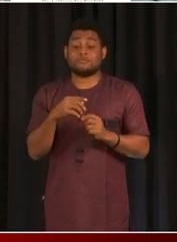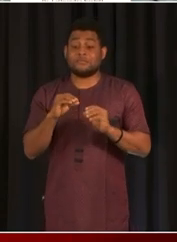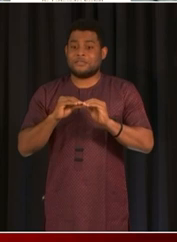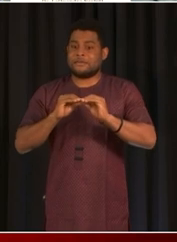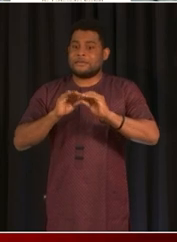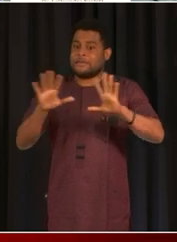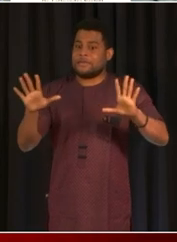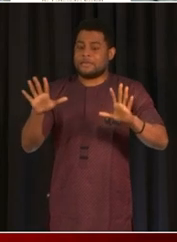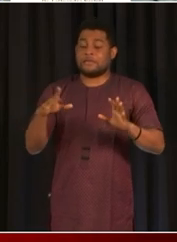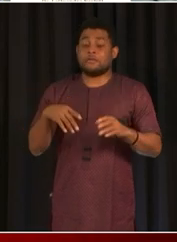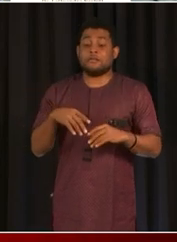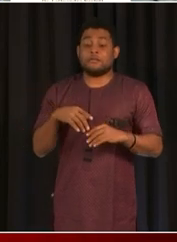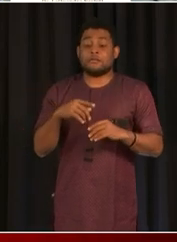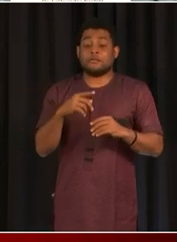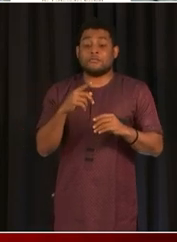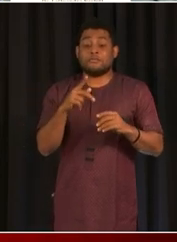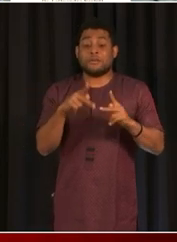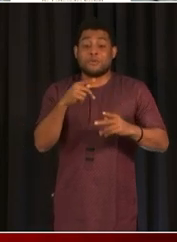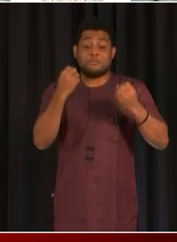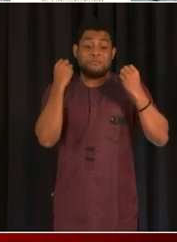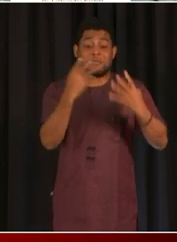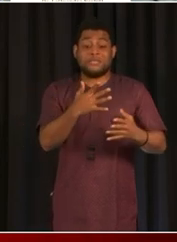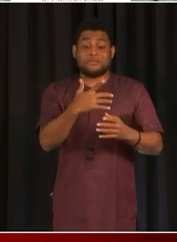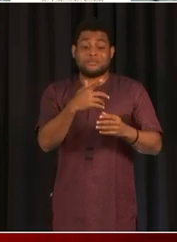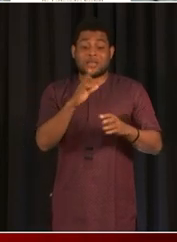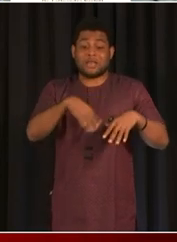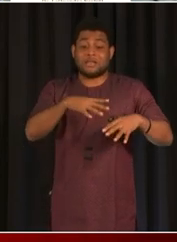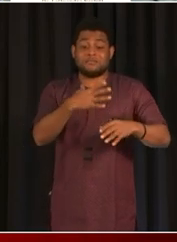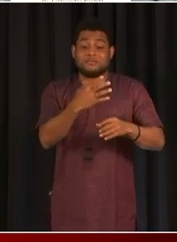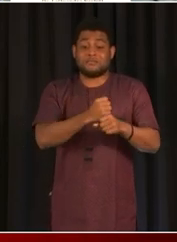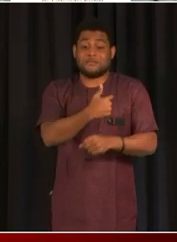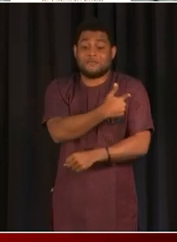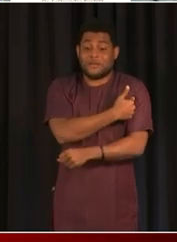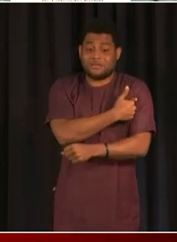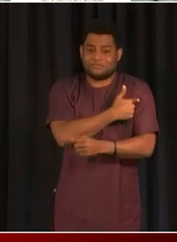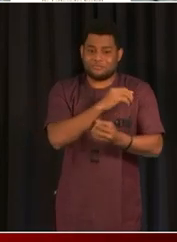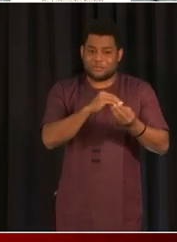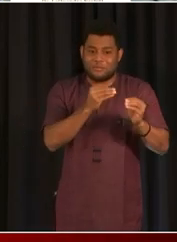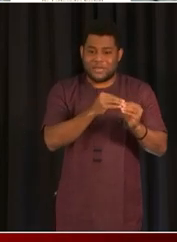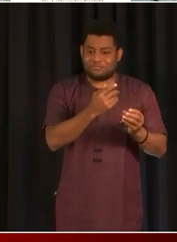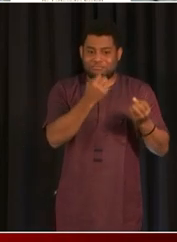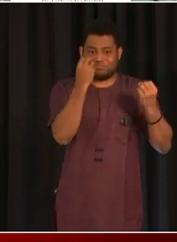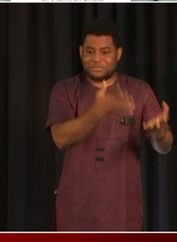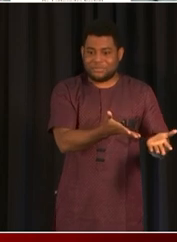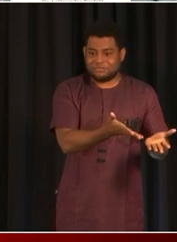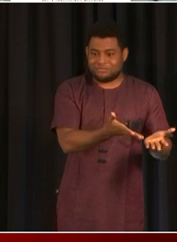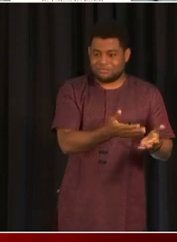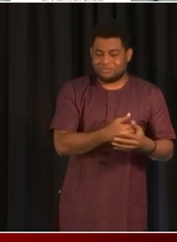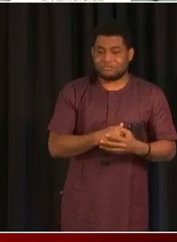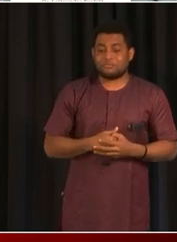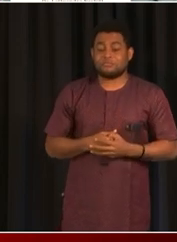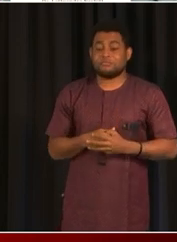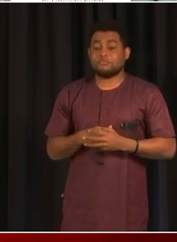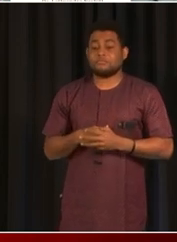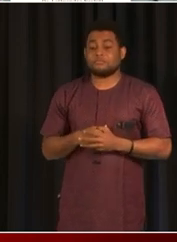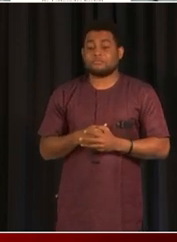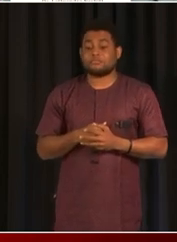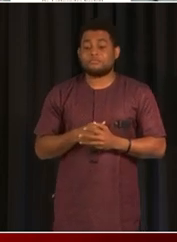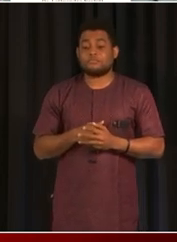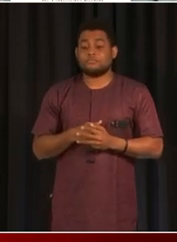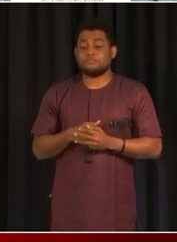cases occurring in the District of Columbia are occurring in people who are not fully vaccinated. Next, you'll see